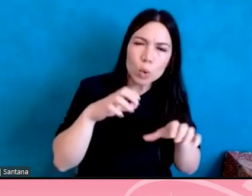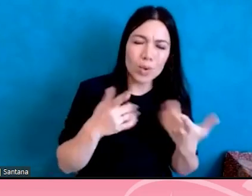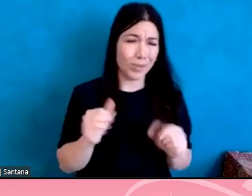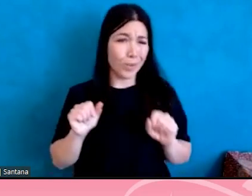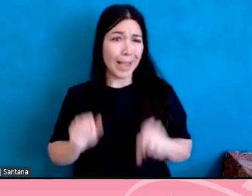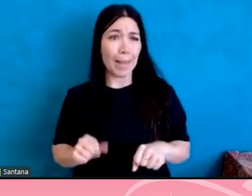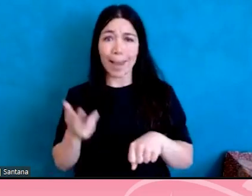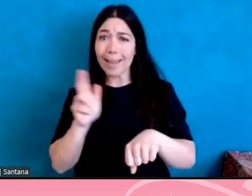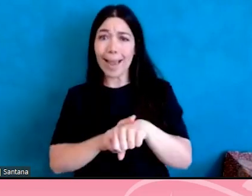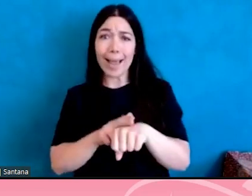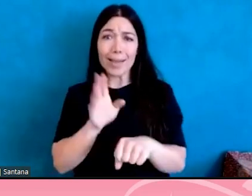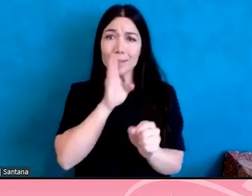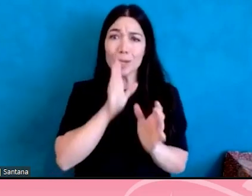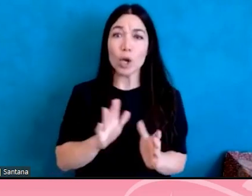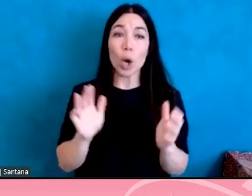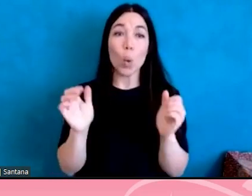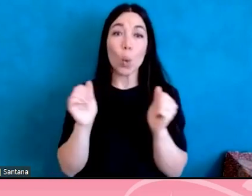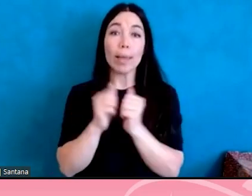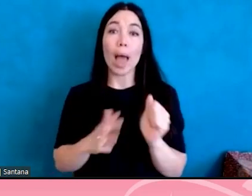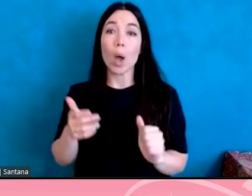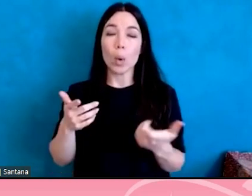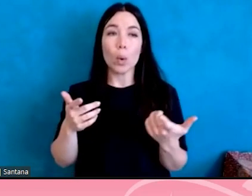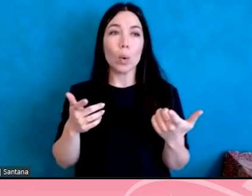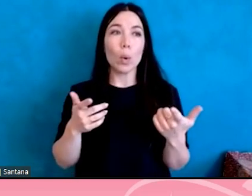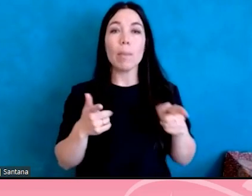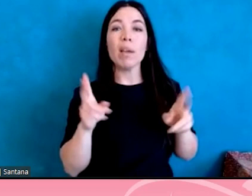a standardized language speaker.